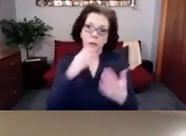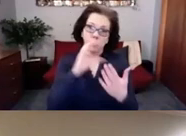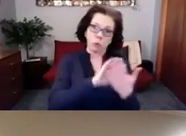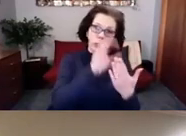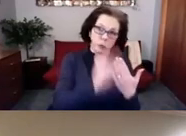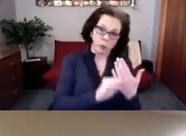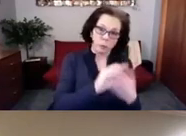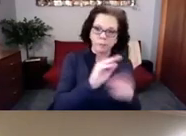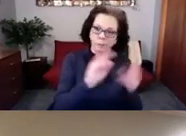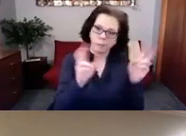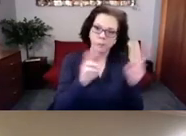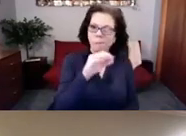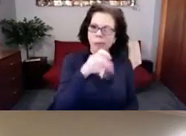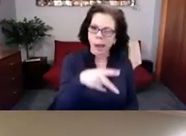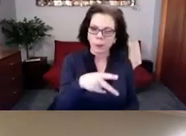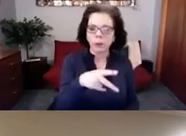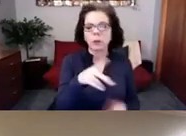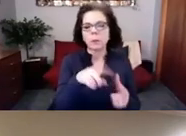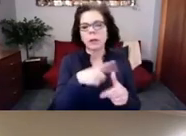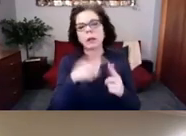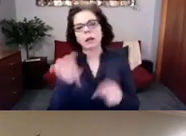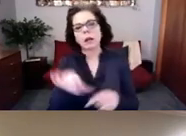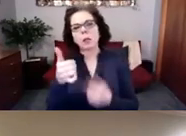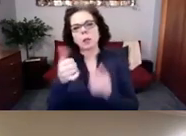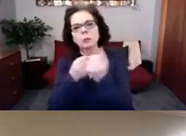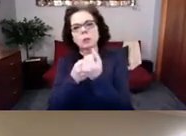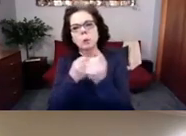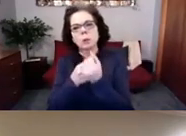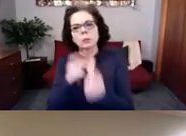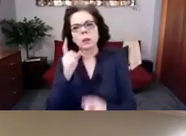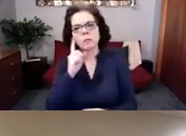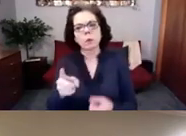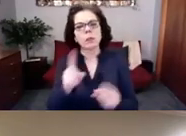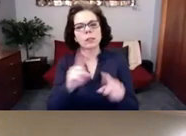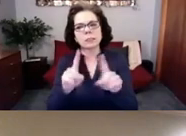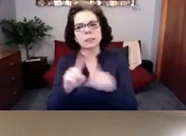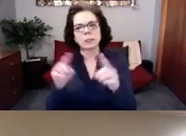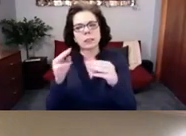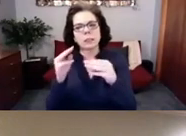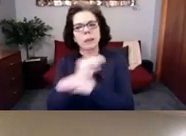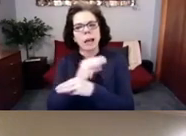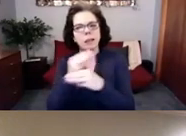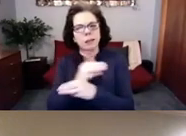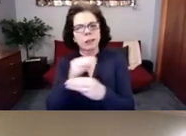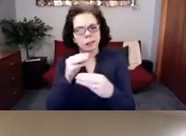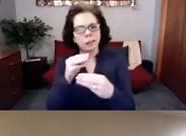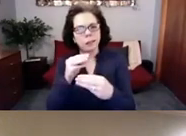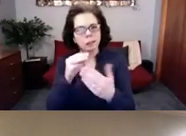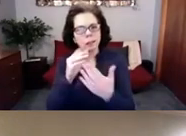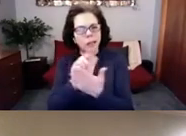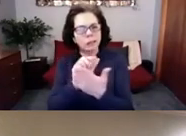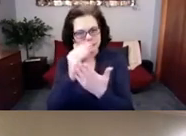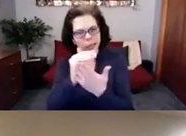then there's also supports for the Eureka math lessons that are taught each day, and then also some